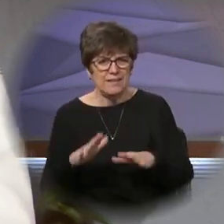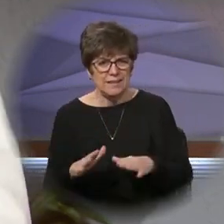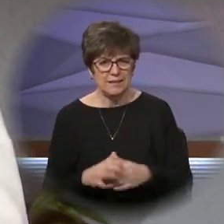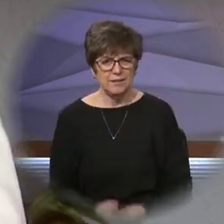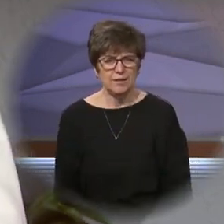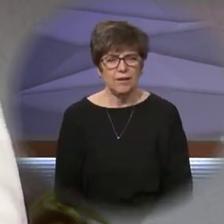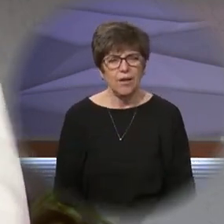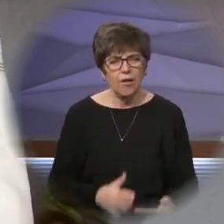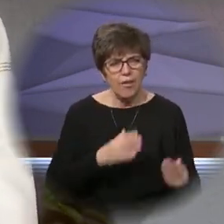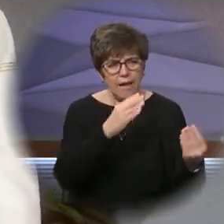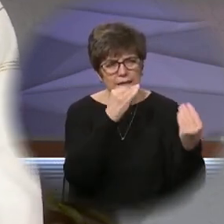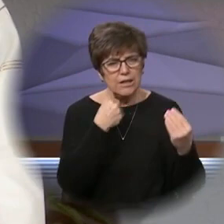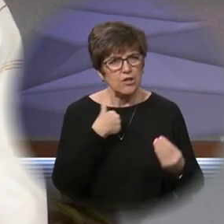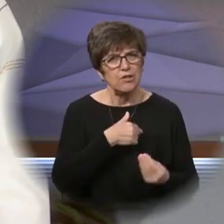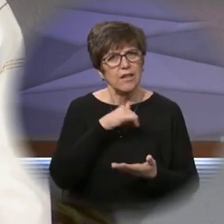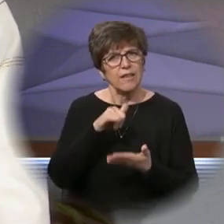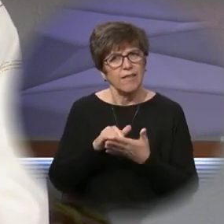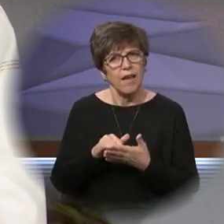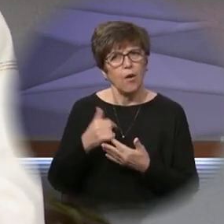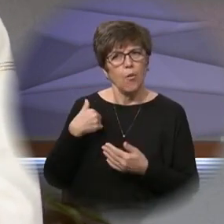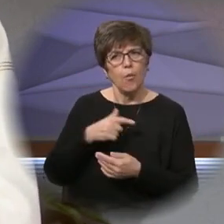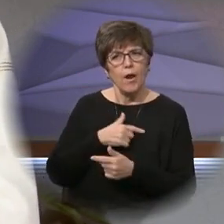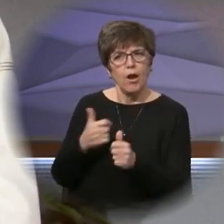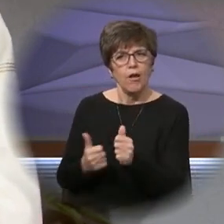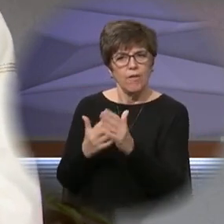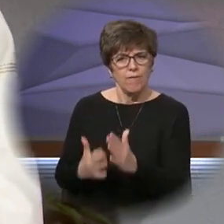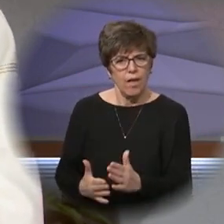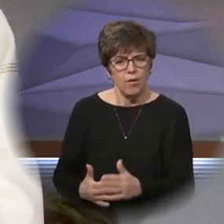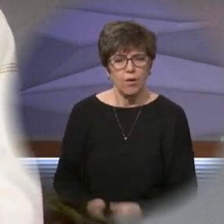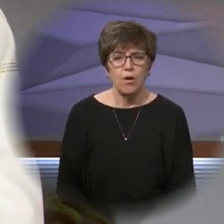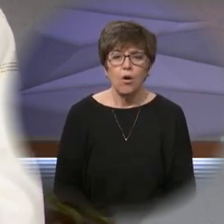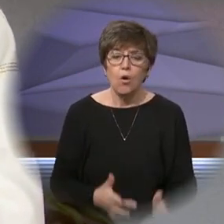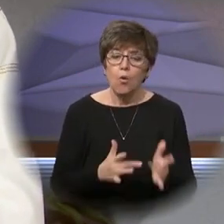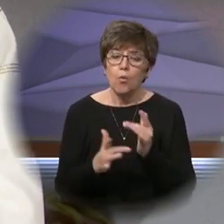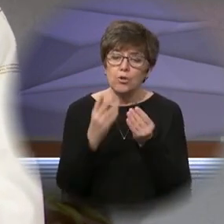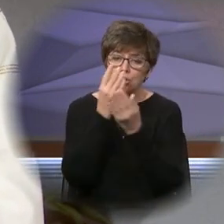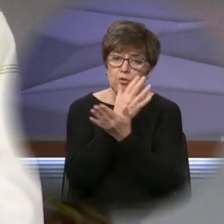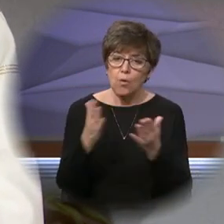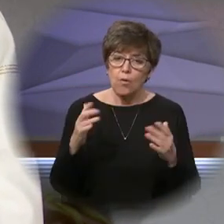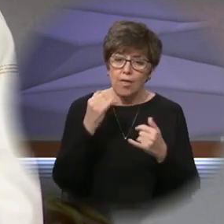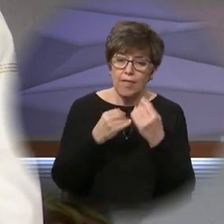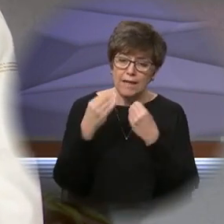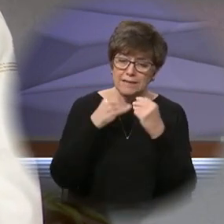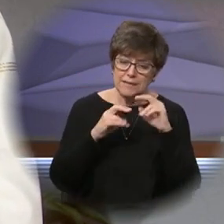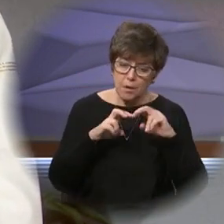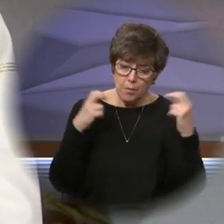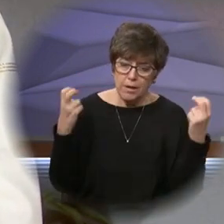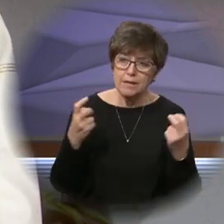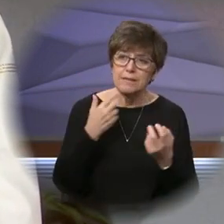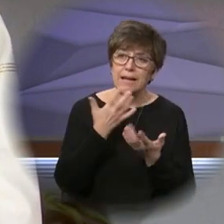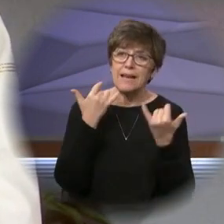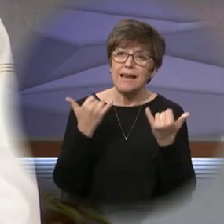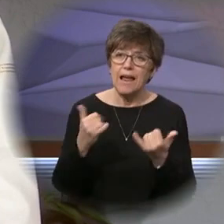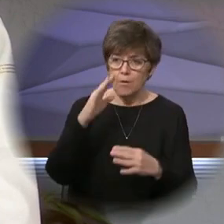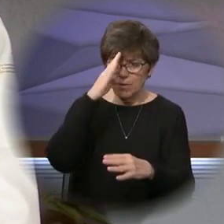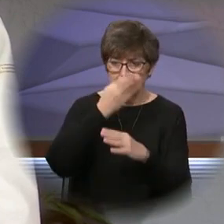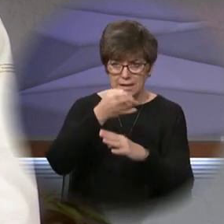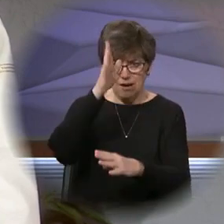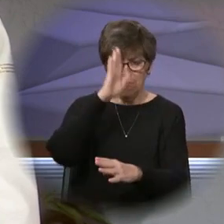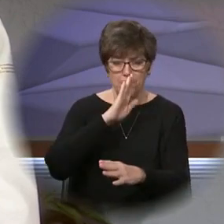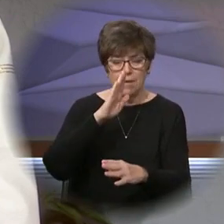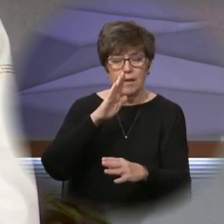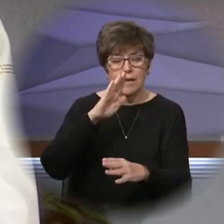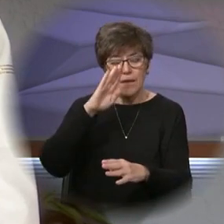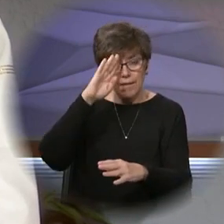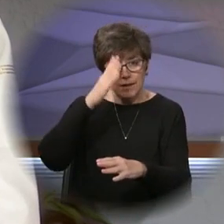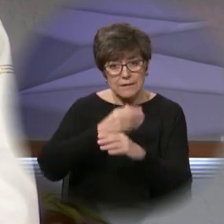the Lord teaches us. And so when Judas had left them at the Last Supper, Jesus said, "Now is the Son of Man